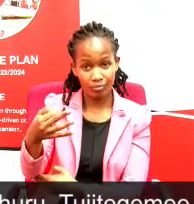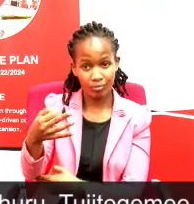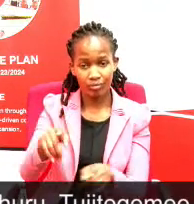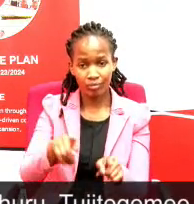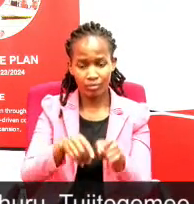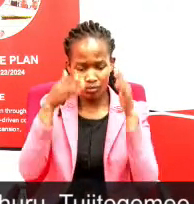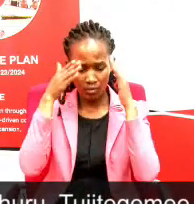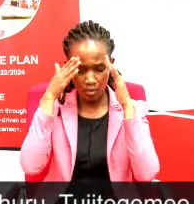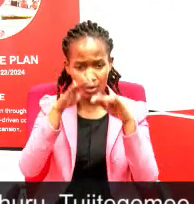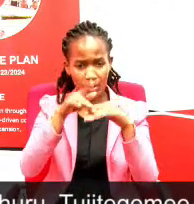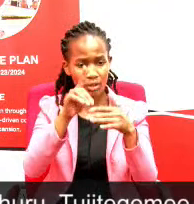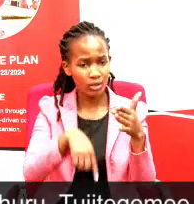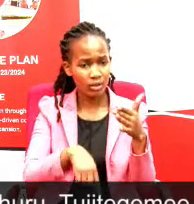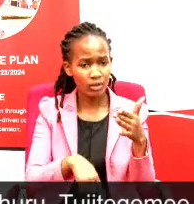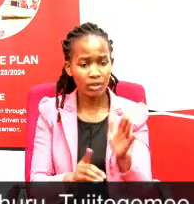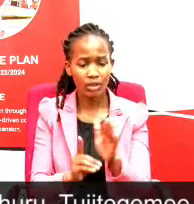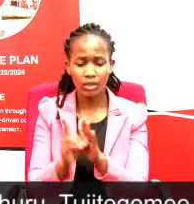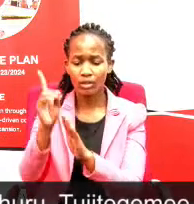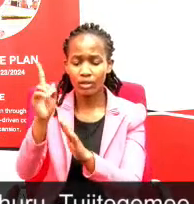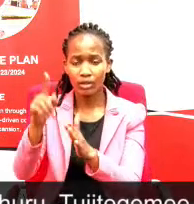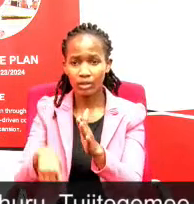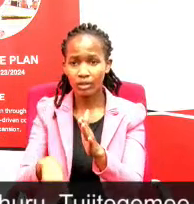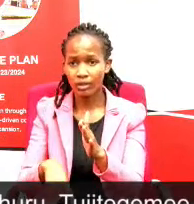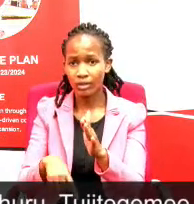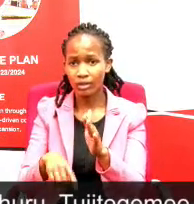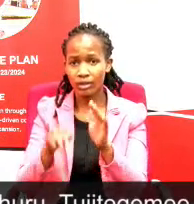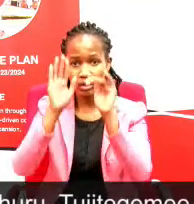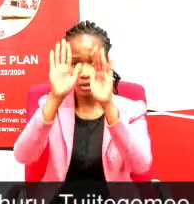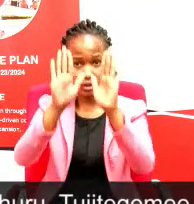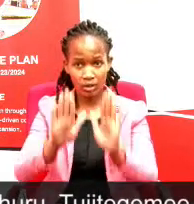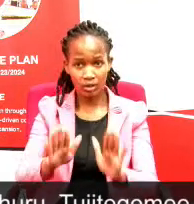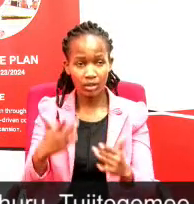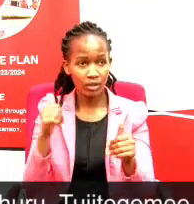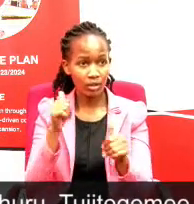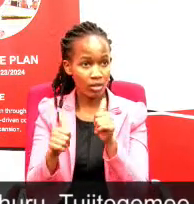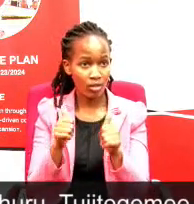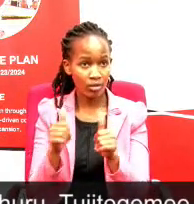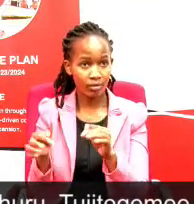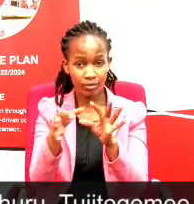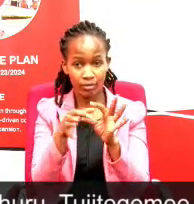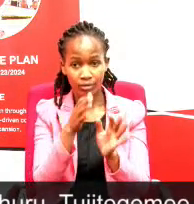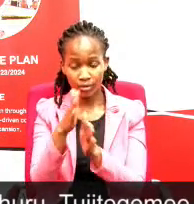and focused on developing the key themes of the 8th corporate plan.